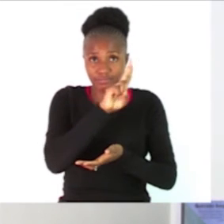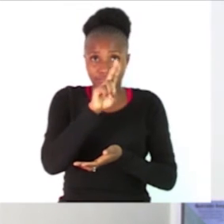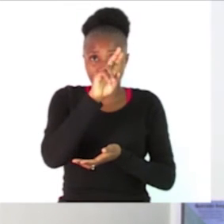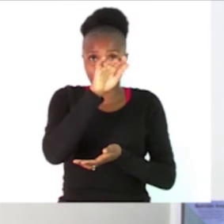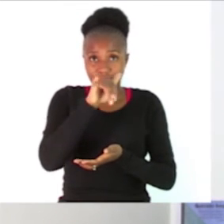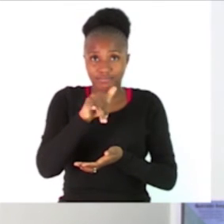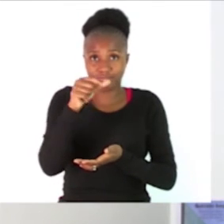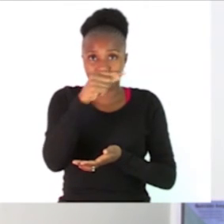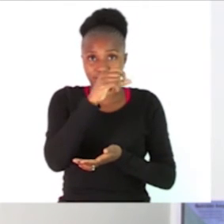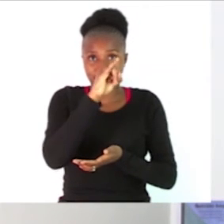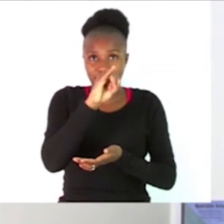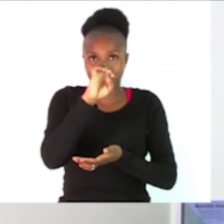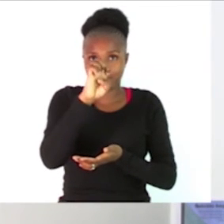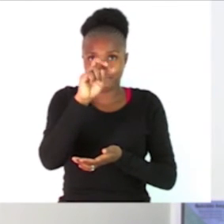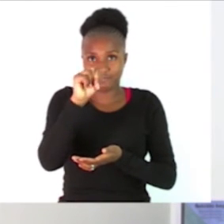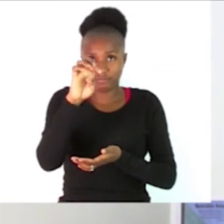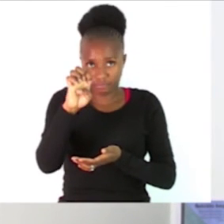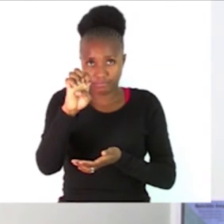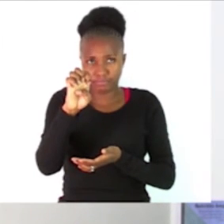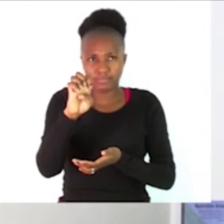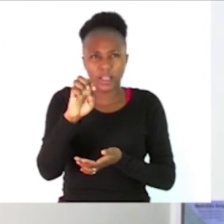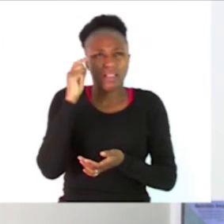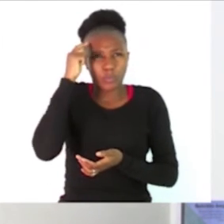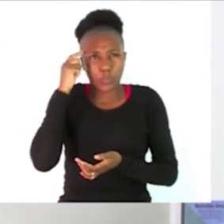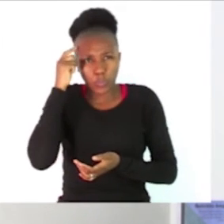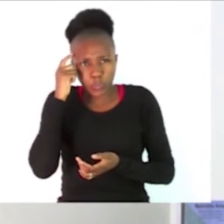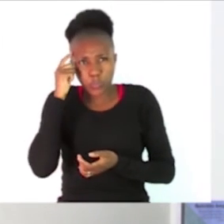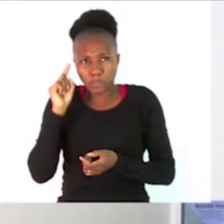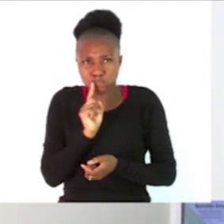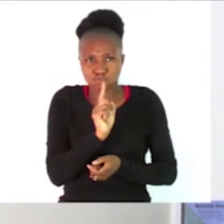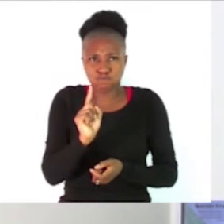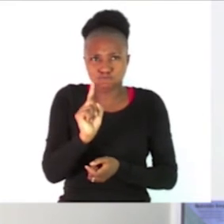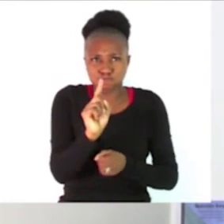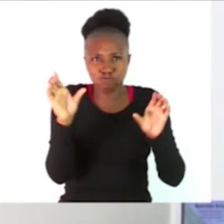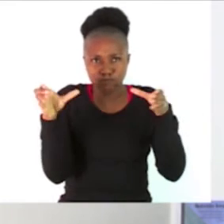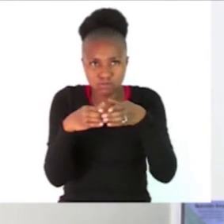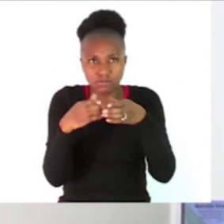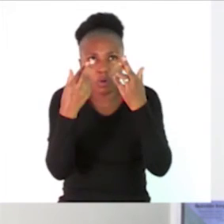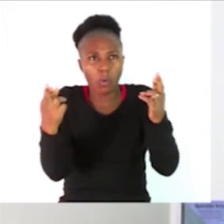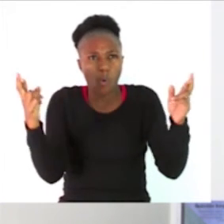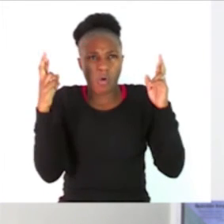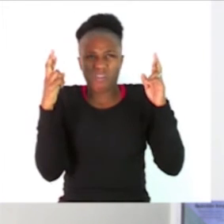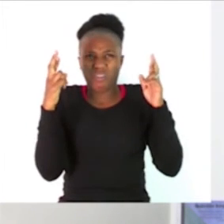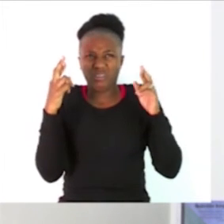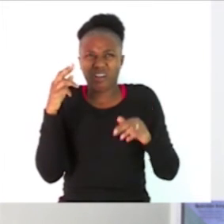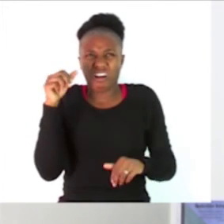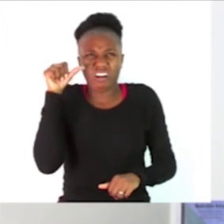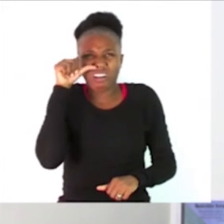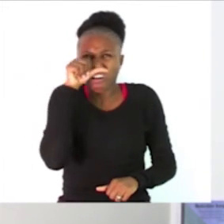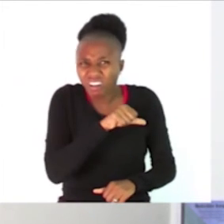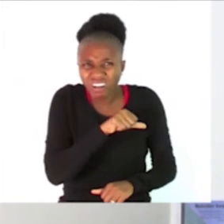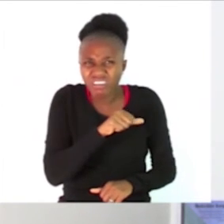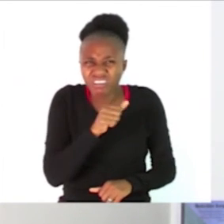imagine you come into your class or into a room and you get this weird smell.